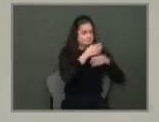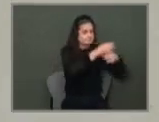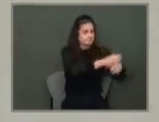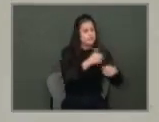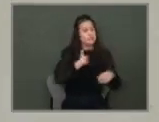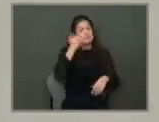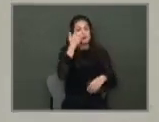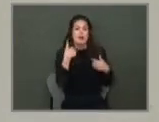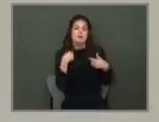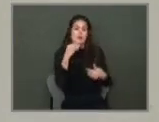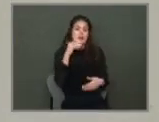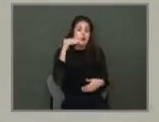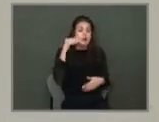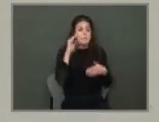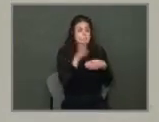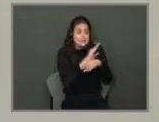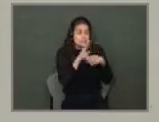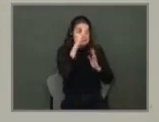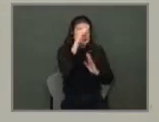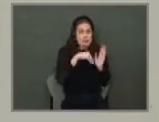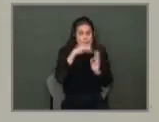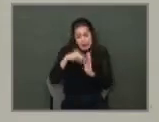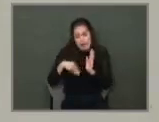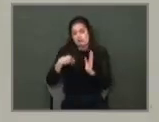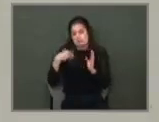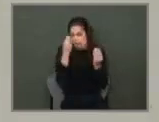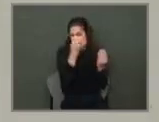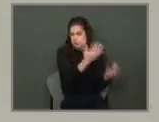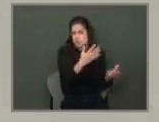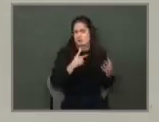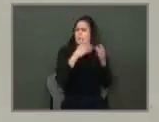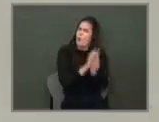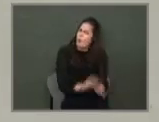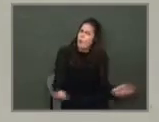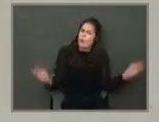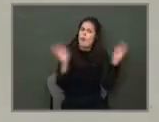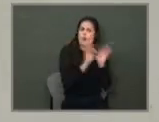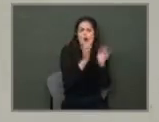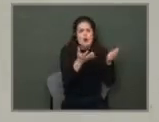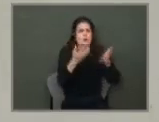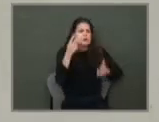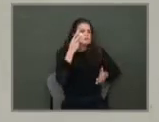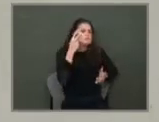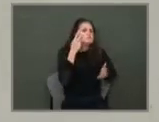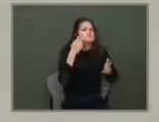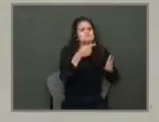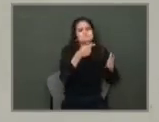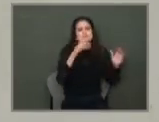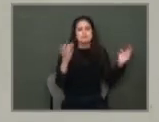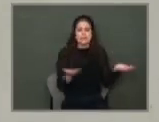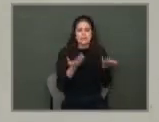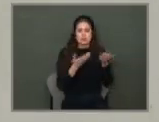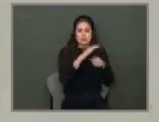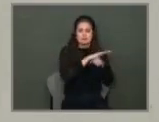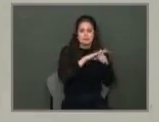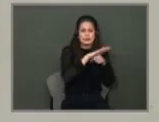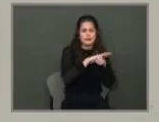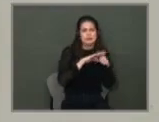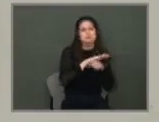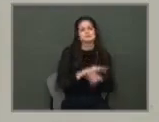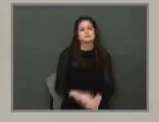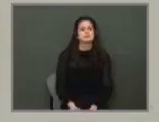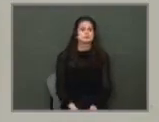have one at home or at your business, please fill it out and let us know. It's really important to me that I hear from you guys what you want to see in our neighborhoods, in our district.